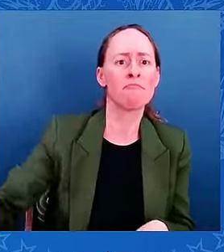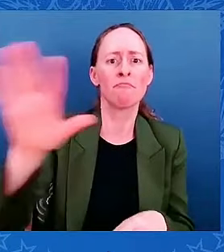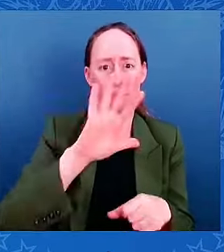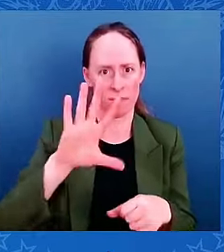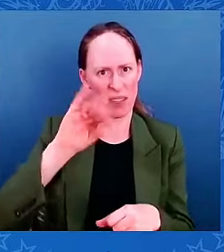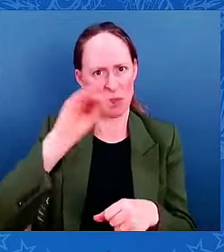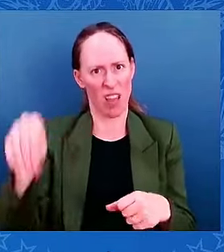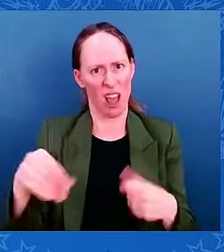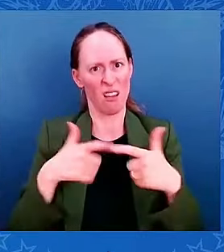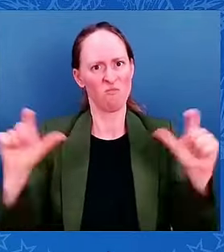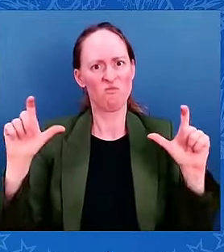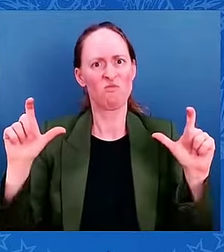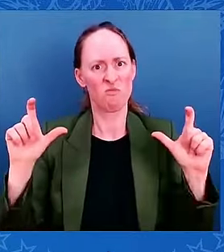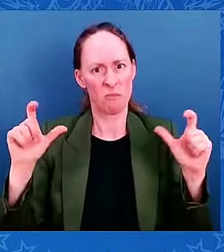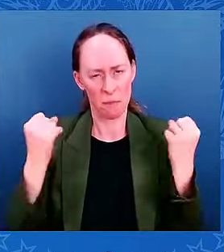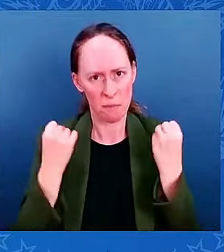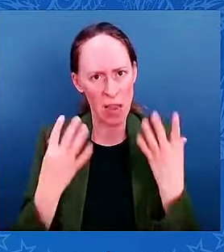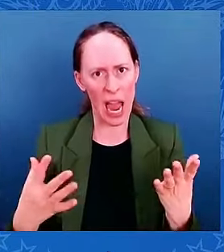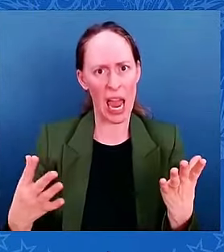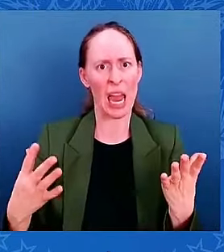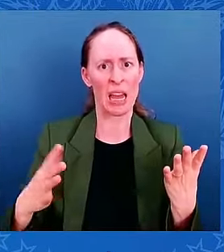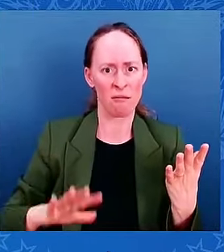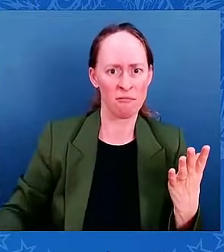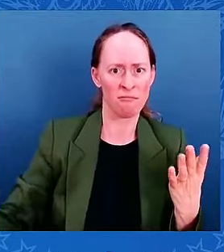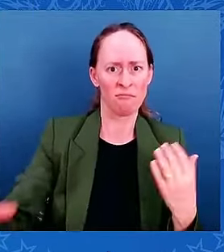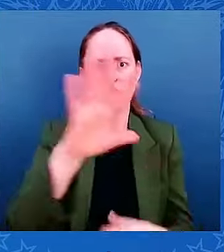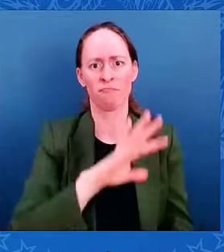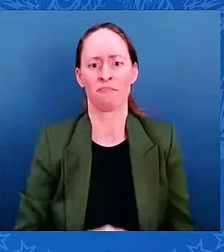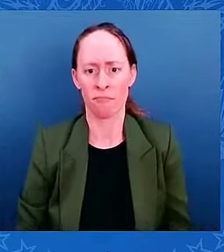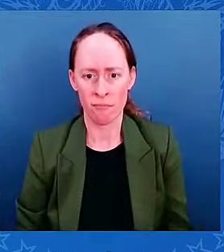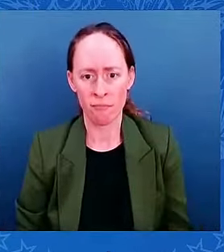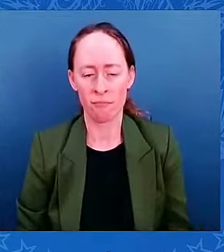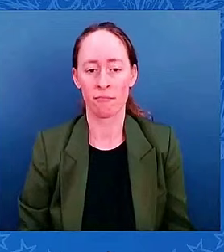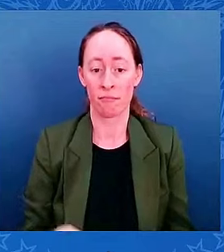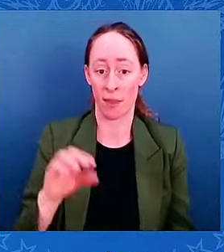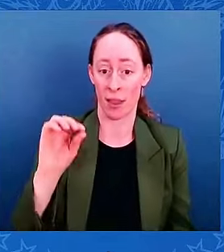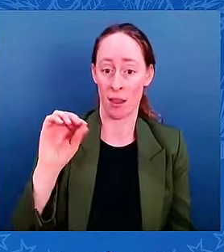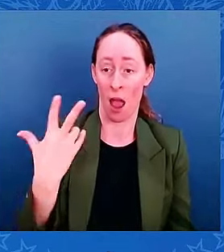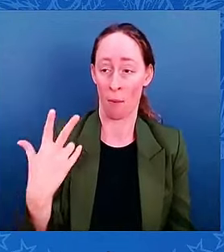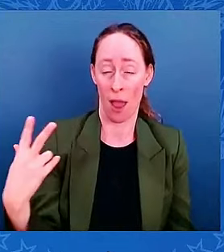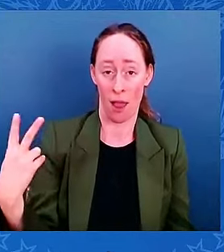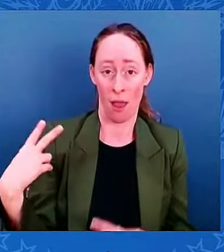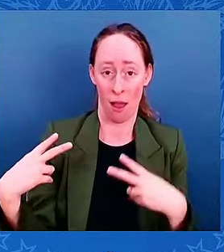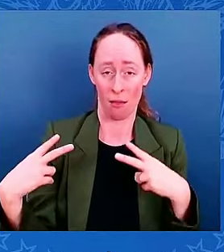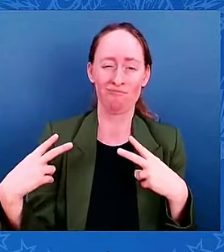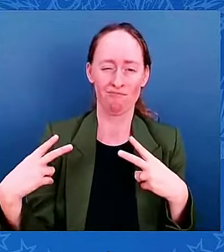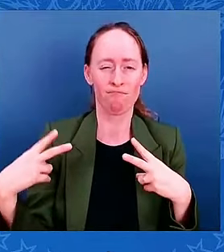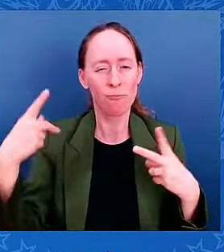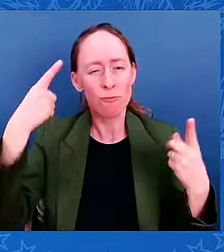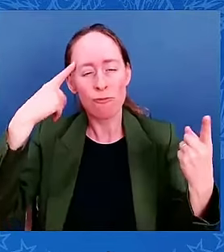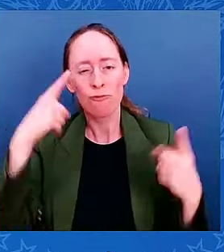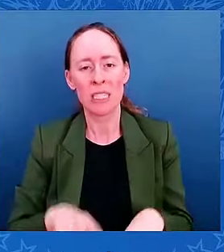When Kamala and I come in, we always believe that the National Labor Relations Board should be pro-labor.